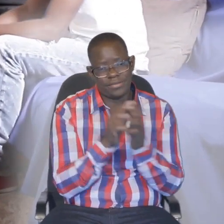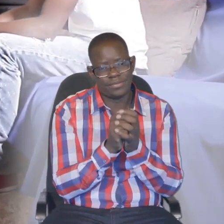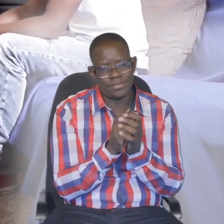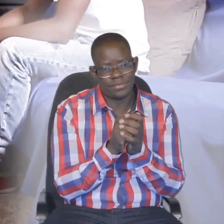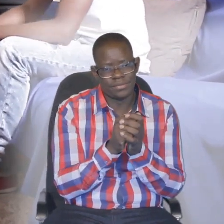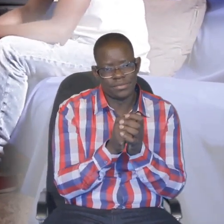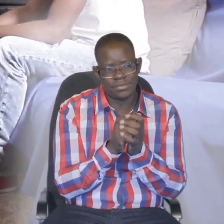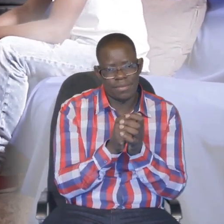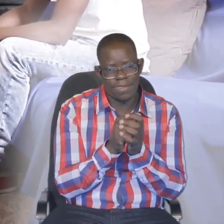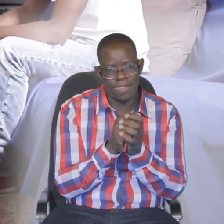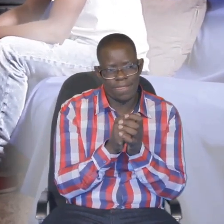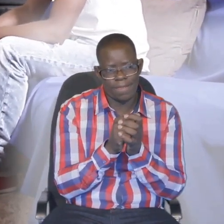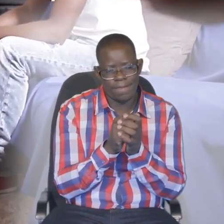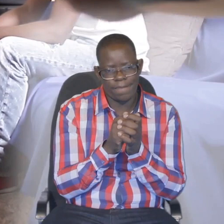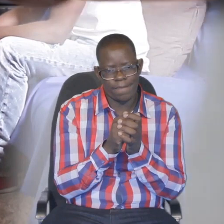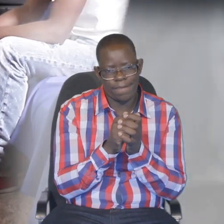Really?